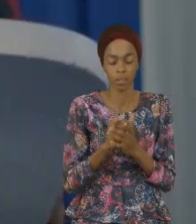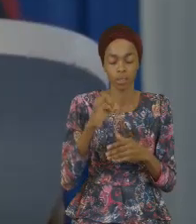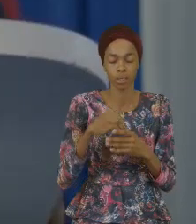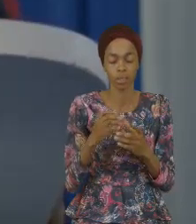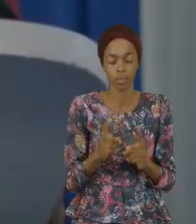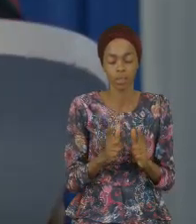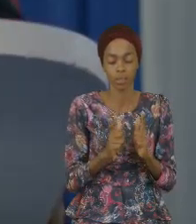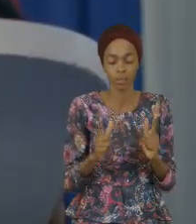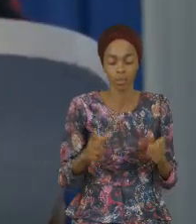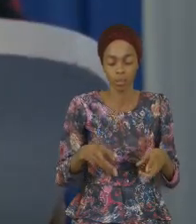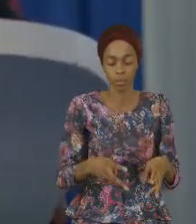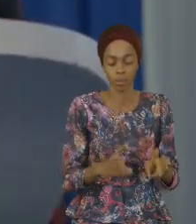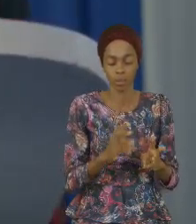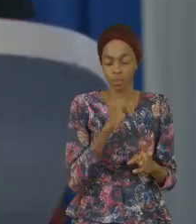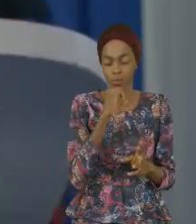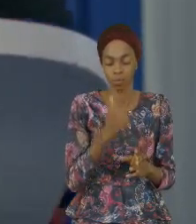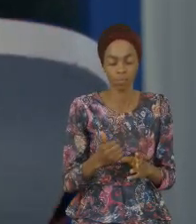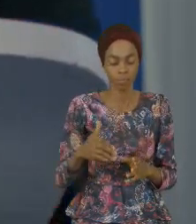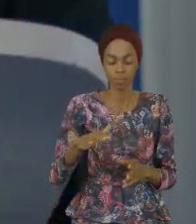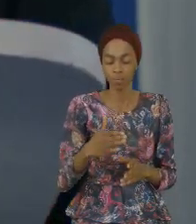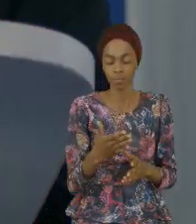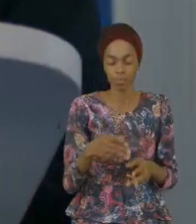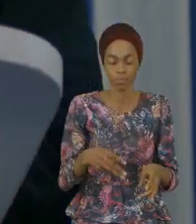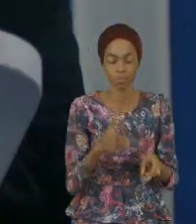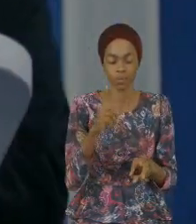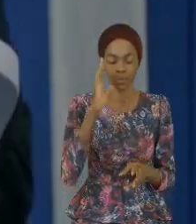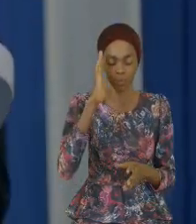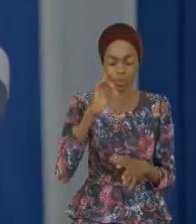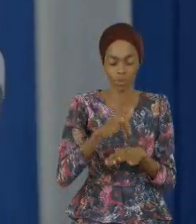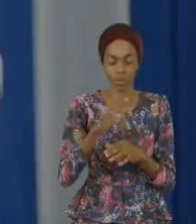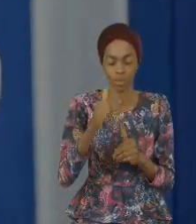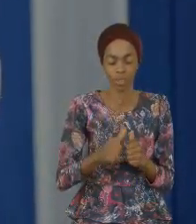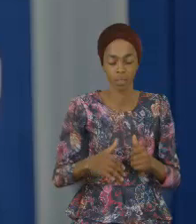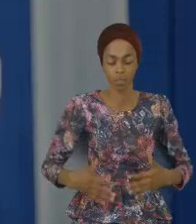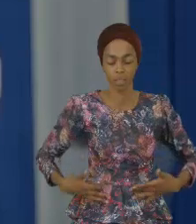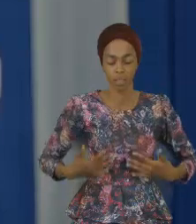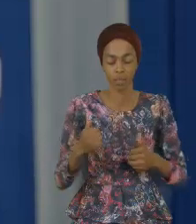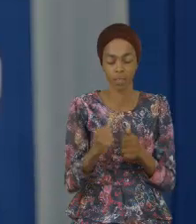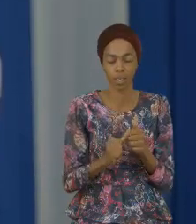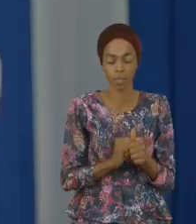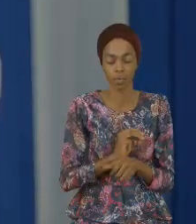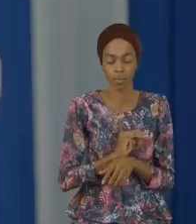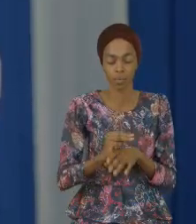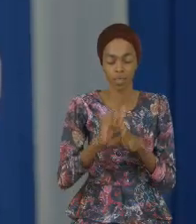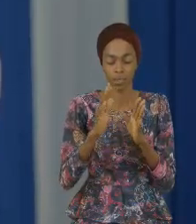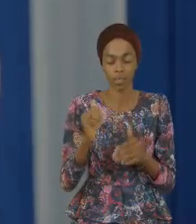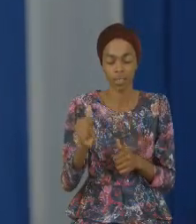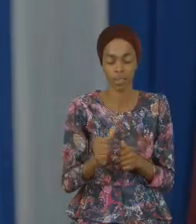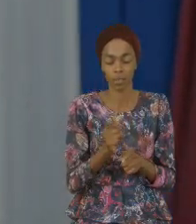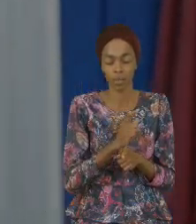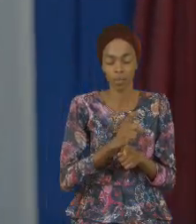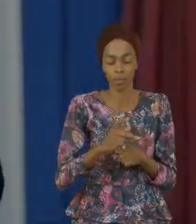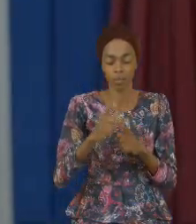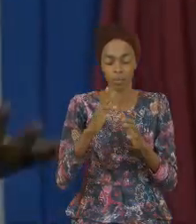way, unmistakable way, you touch every life, every minister, every professional,